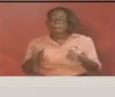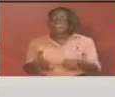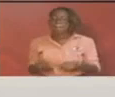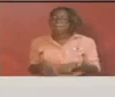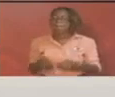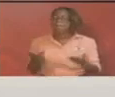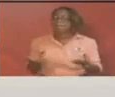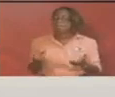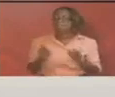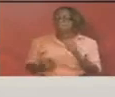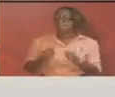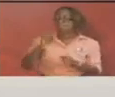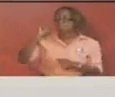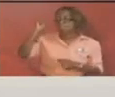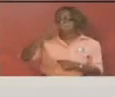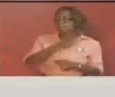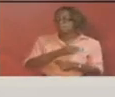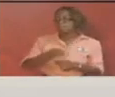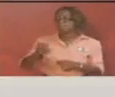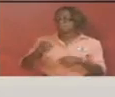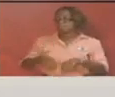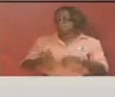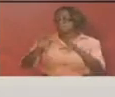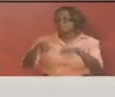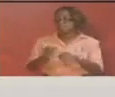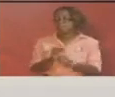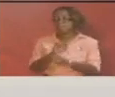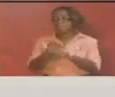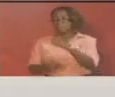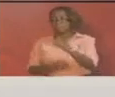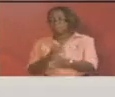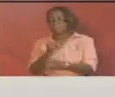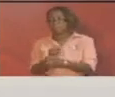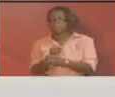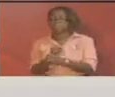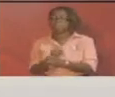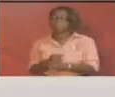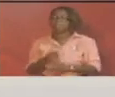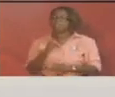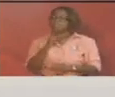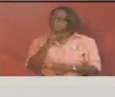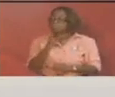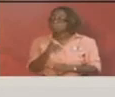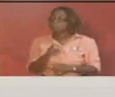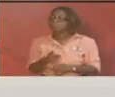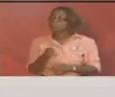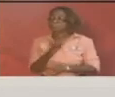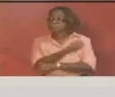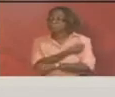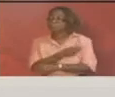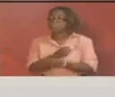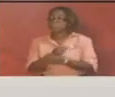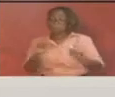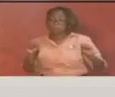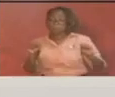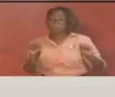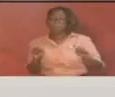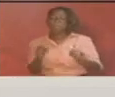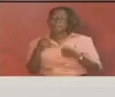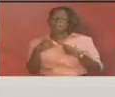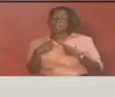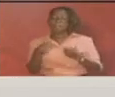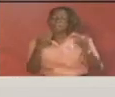review vaccines and ensure that the vaccines that are used are safe. And we had Dr. Suknanan with us today. She was a